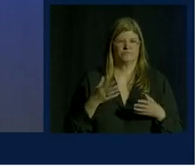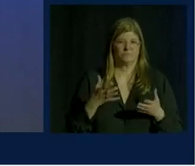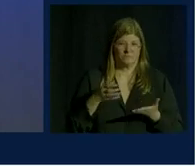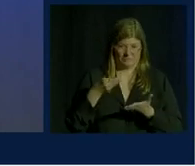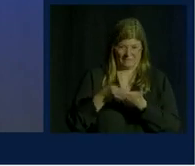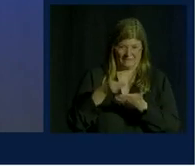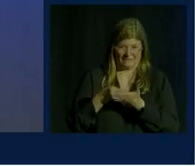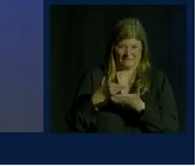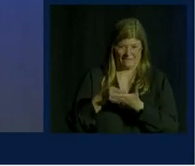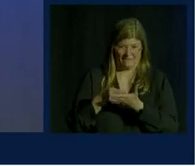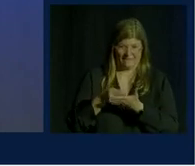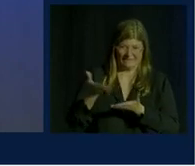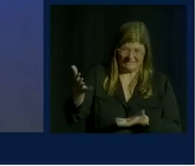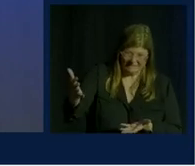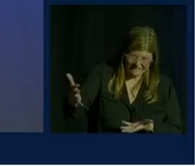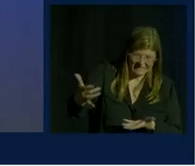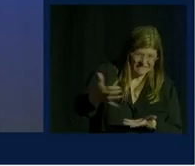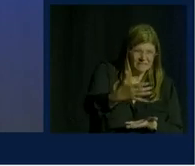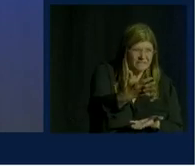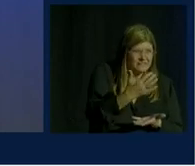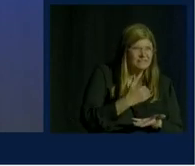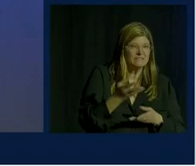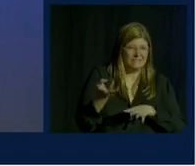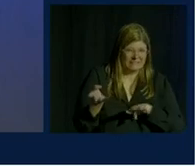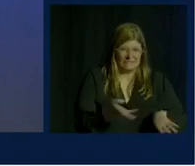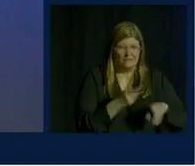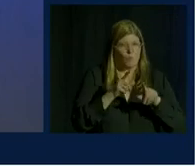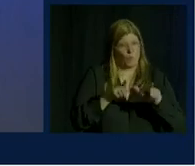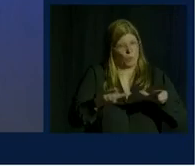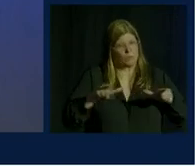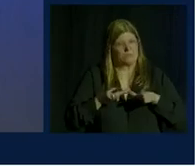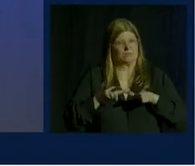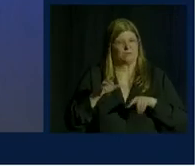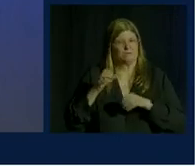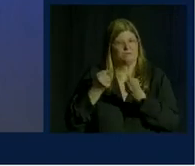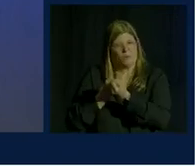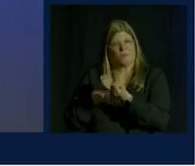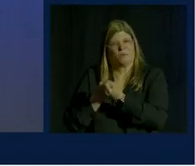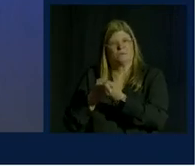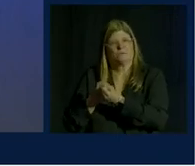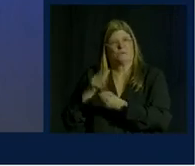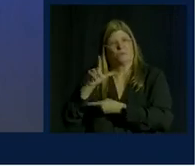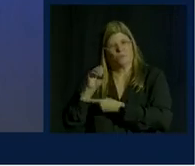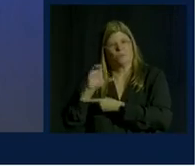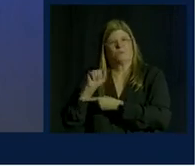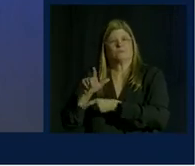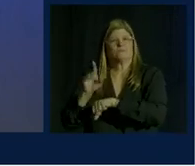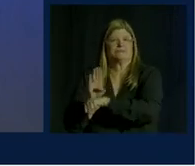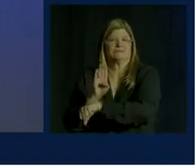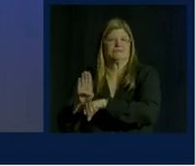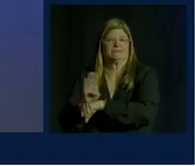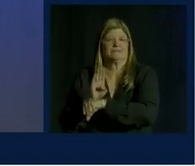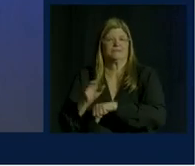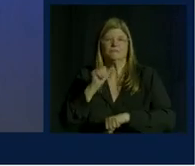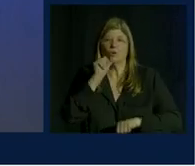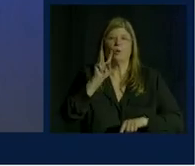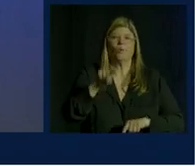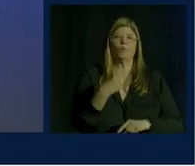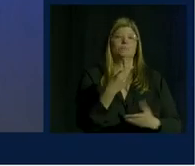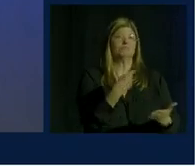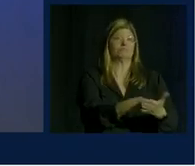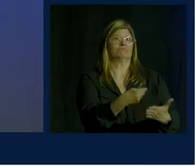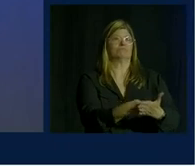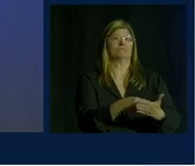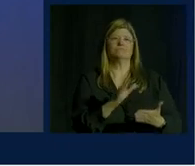that support local, and also support those businesses where they're not just a dollar item, that, if you're on Near Delivery or you're on